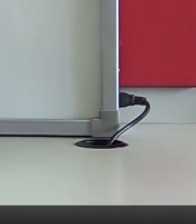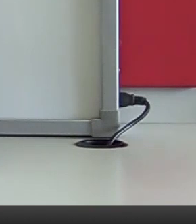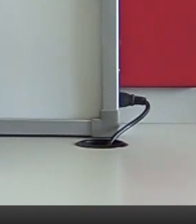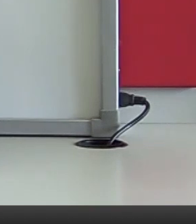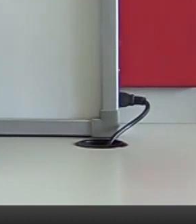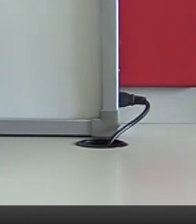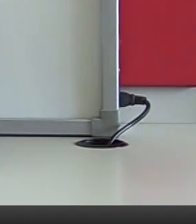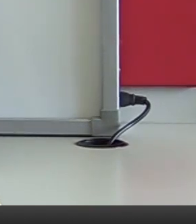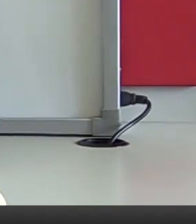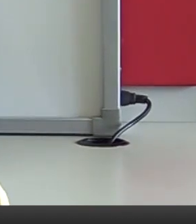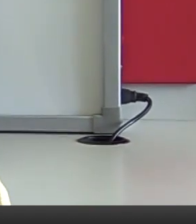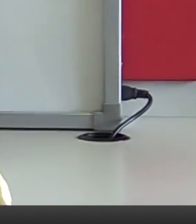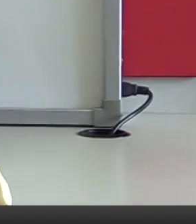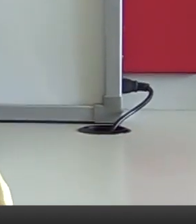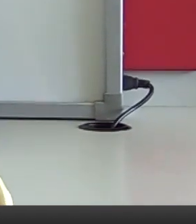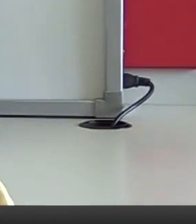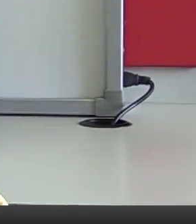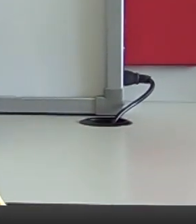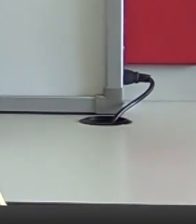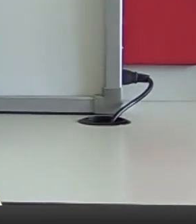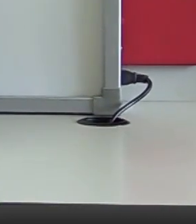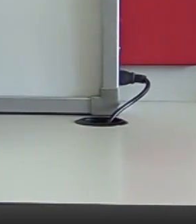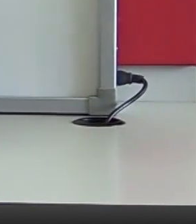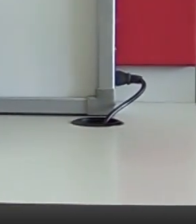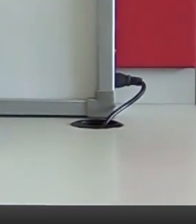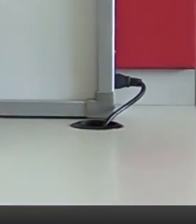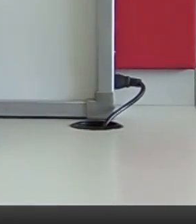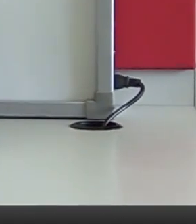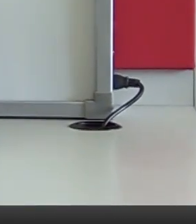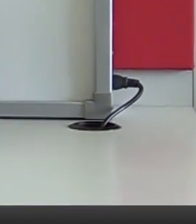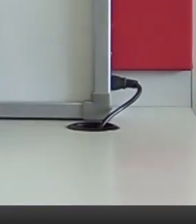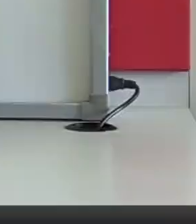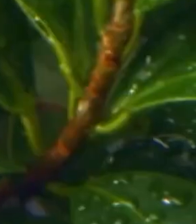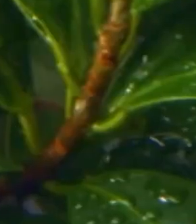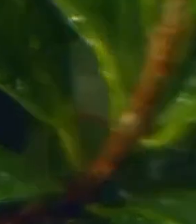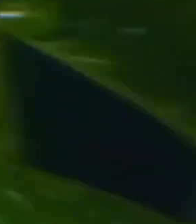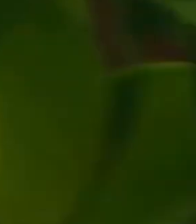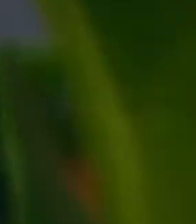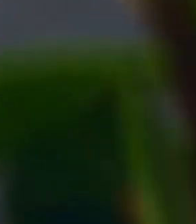This end is all the way up here. Faith Ndeto, Undugu Afya.